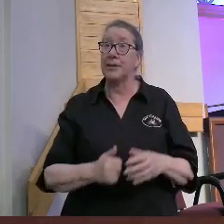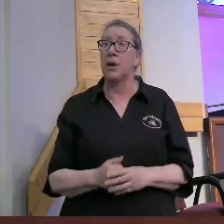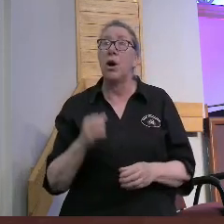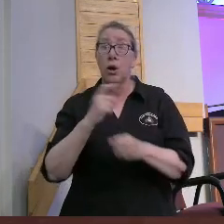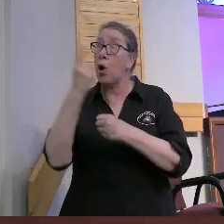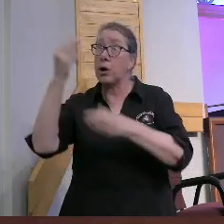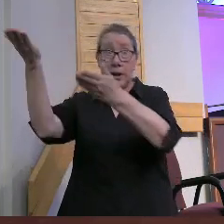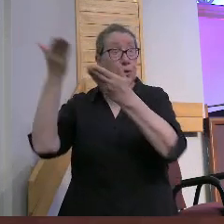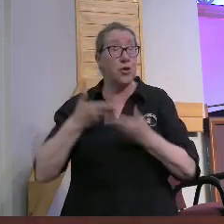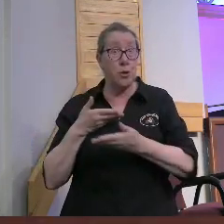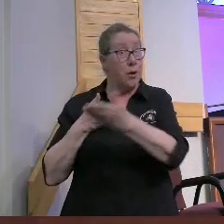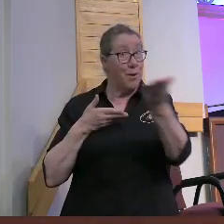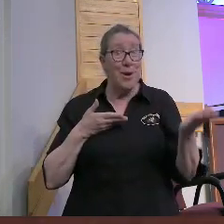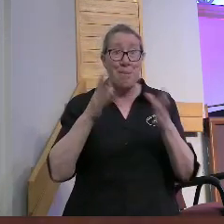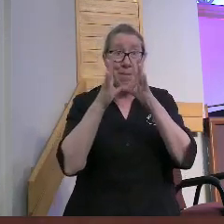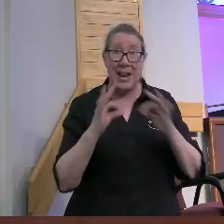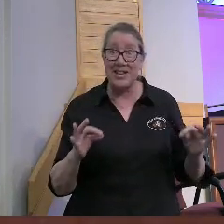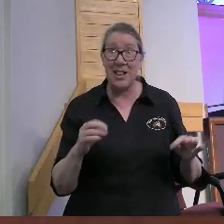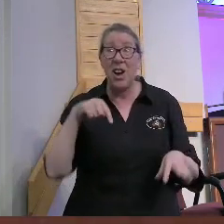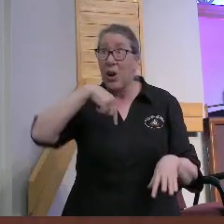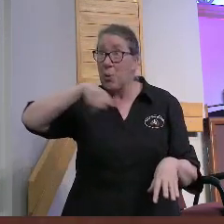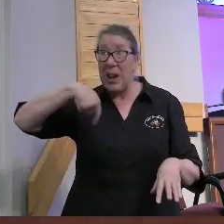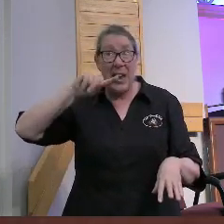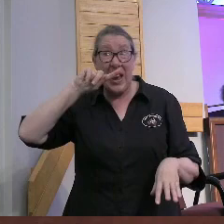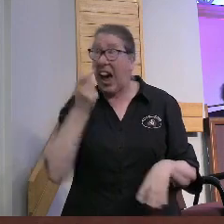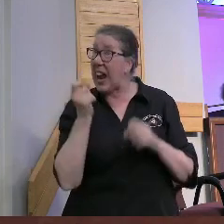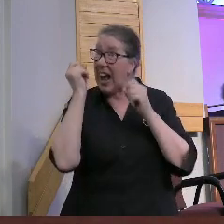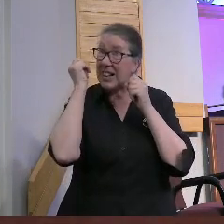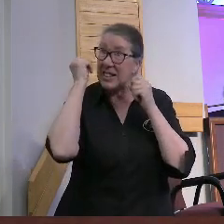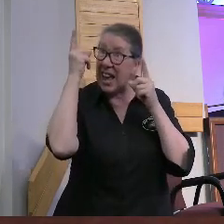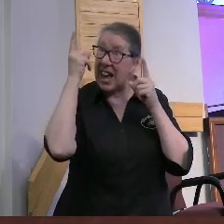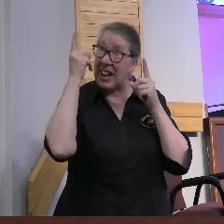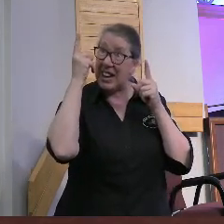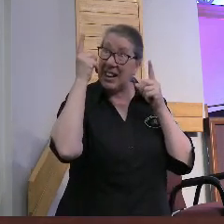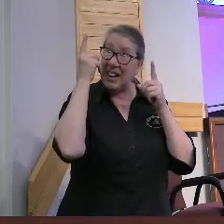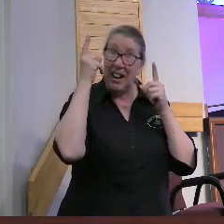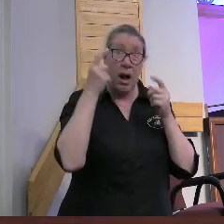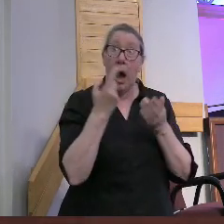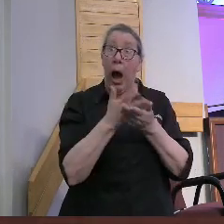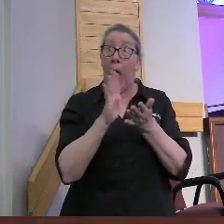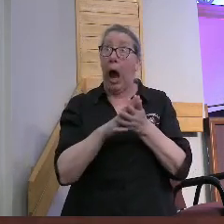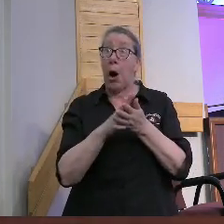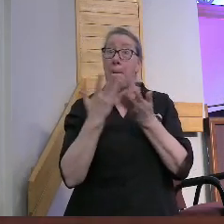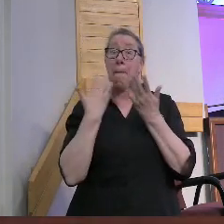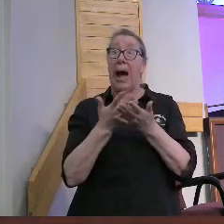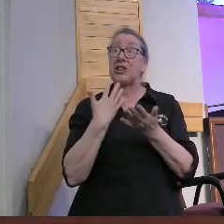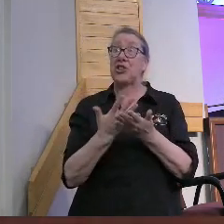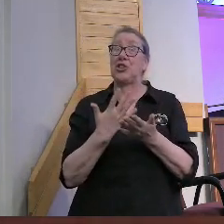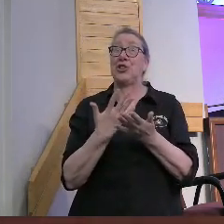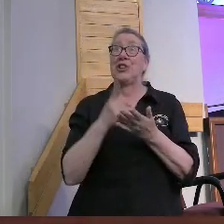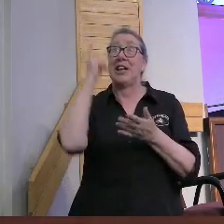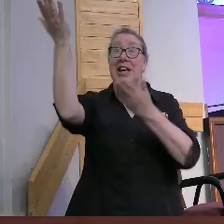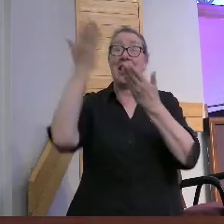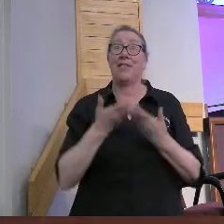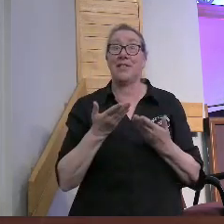peace, a peace that passes anything that we can understand in the natural. I want to simply speak on this title, you don't have